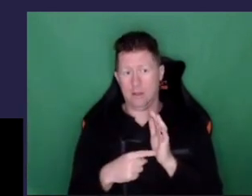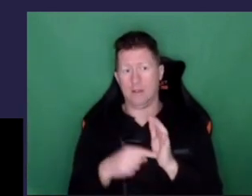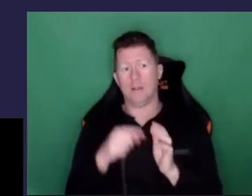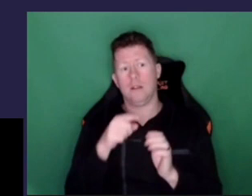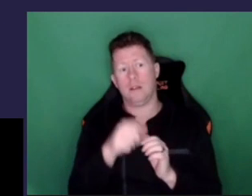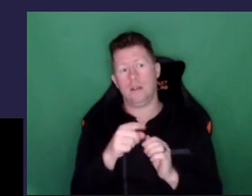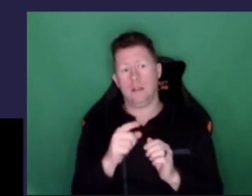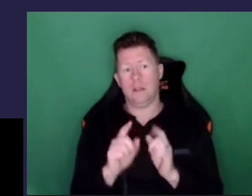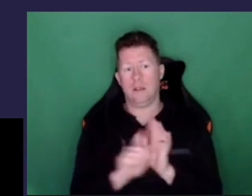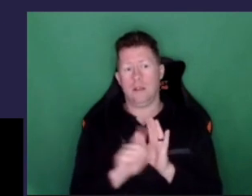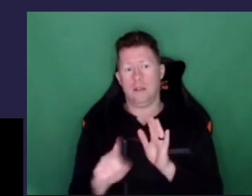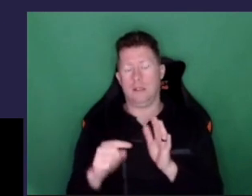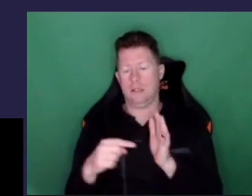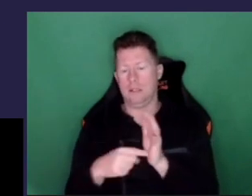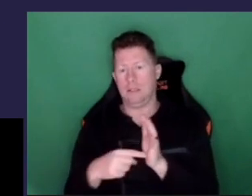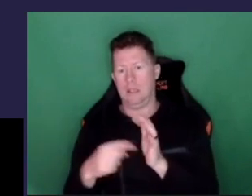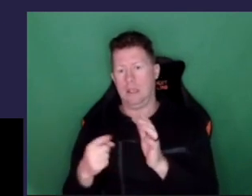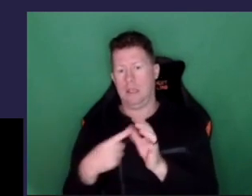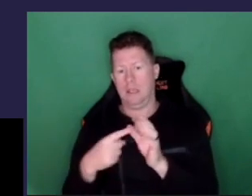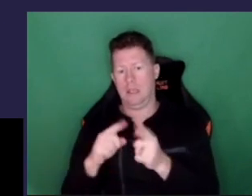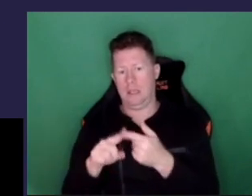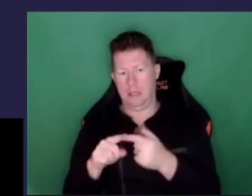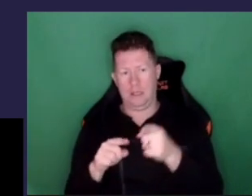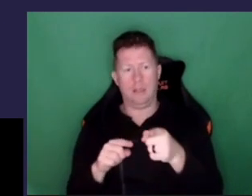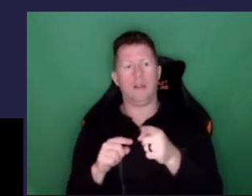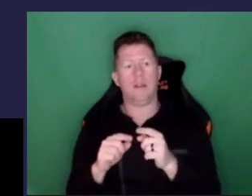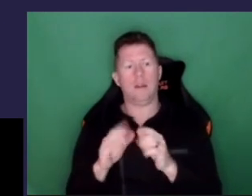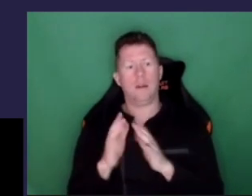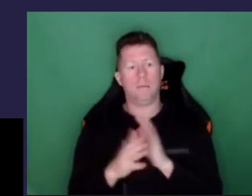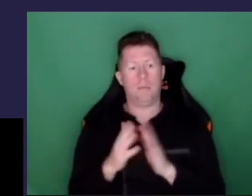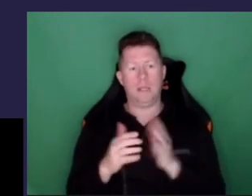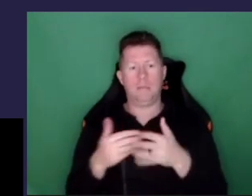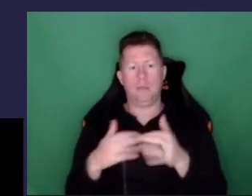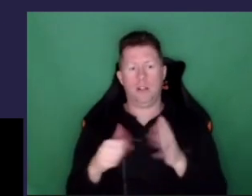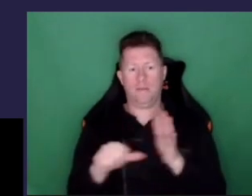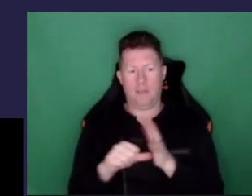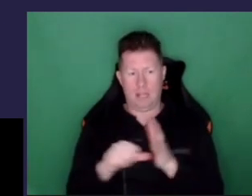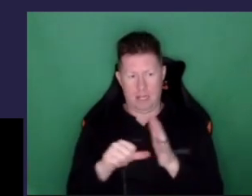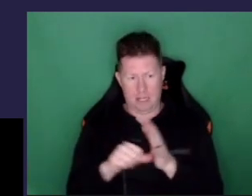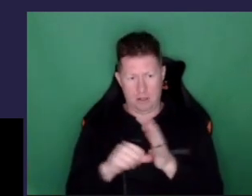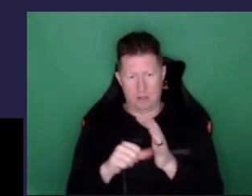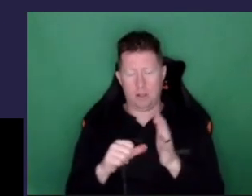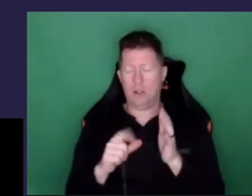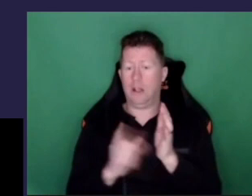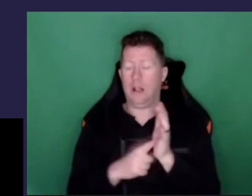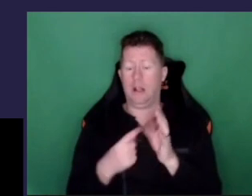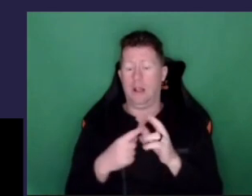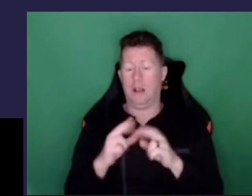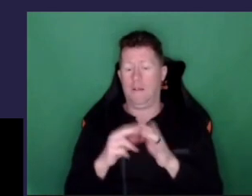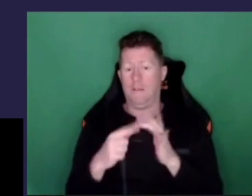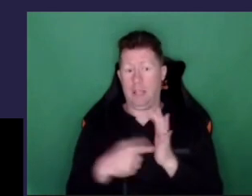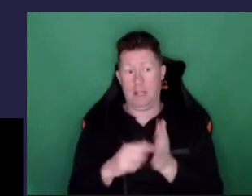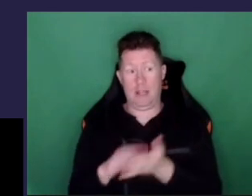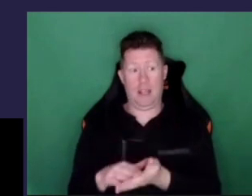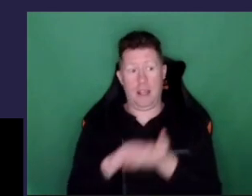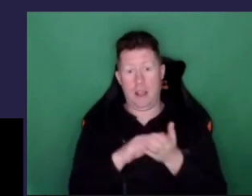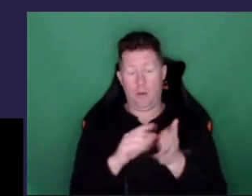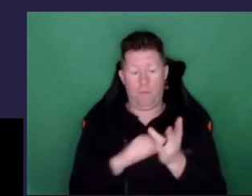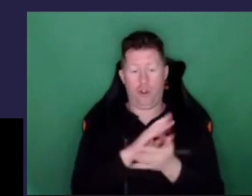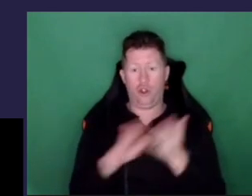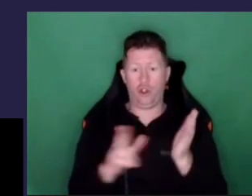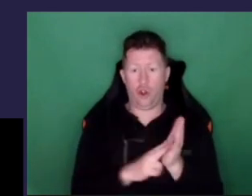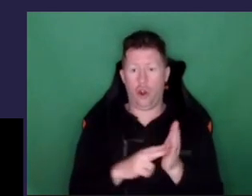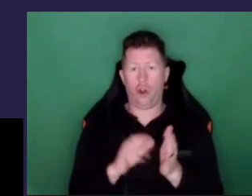representative payee, helps Lafayette manage his financial affairs, and Lafayette, quite frankly, helps John not be